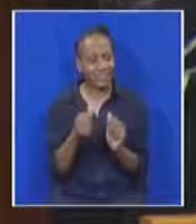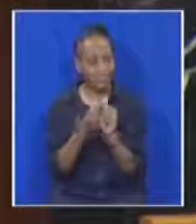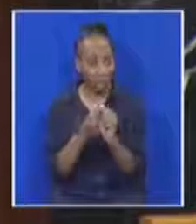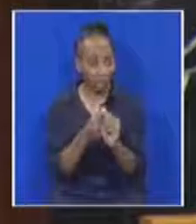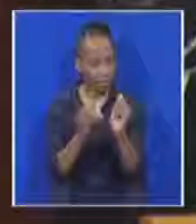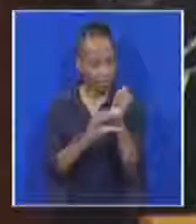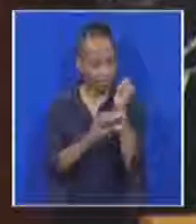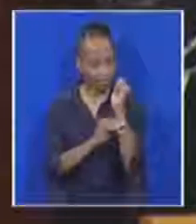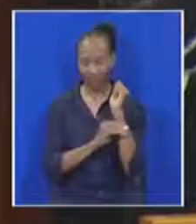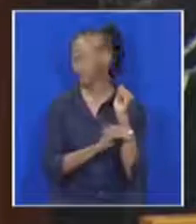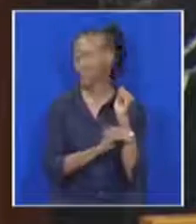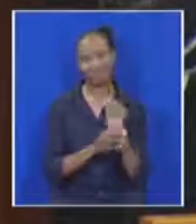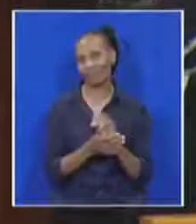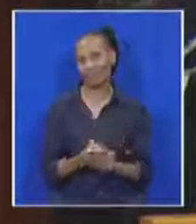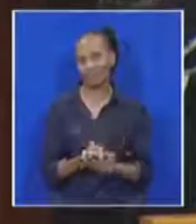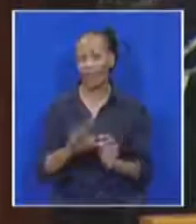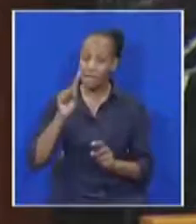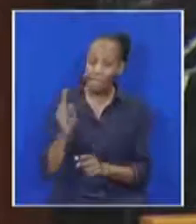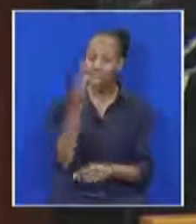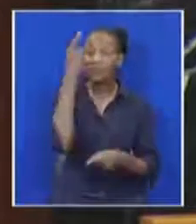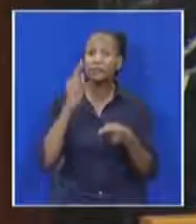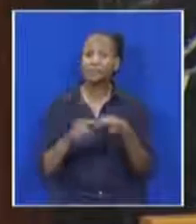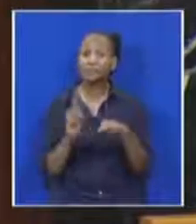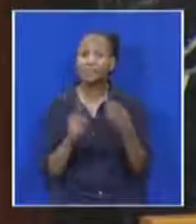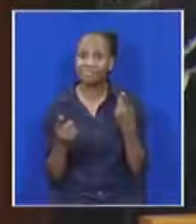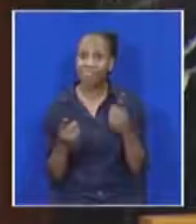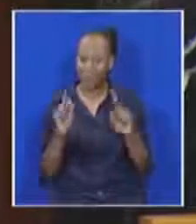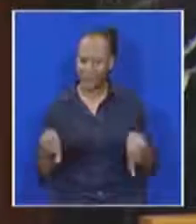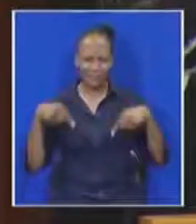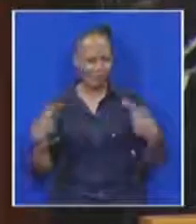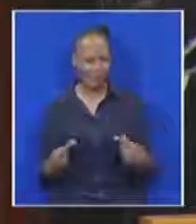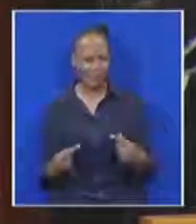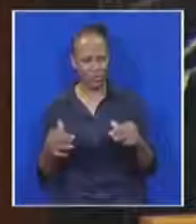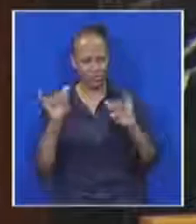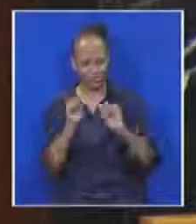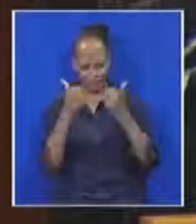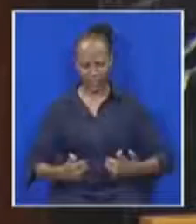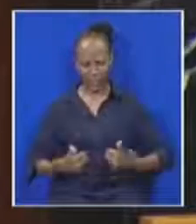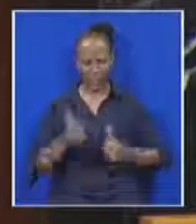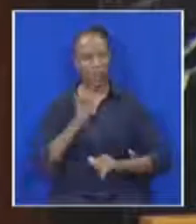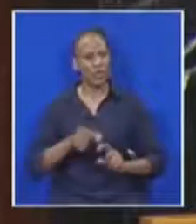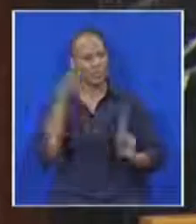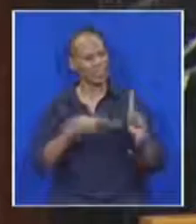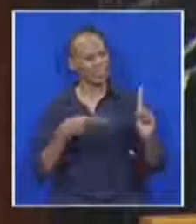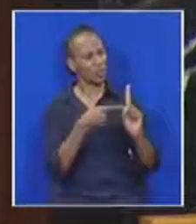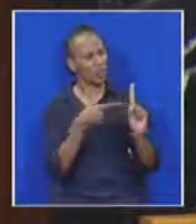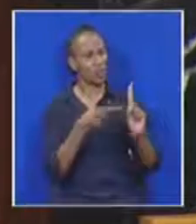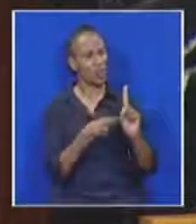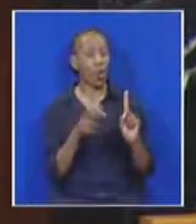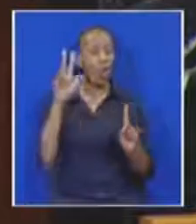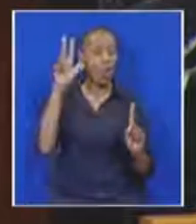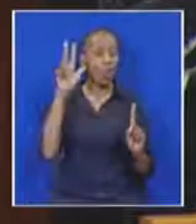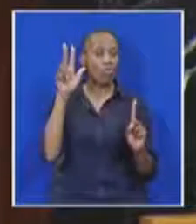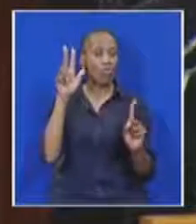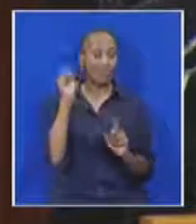unconstitutional, because in the first place, it should not be addressed by someone who has flouted his own oath of